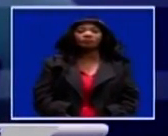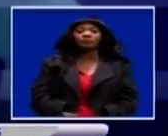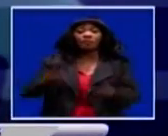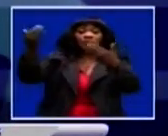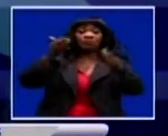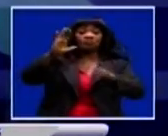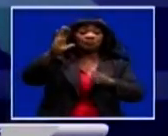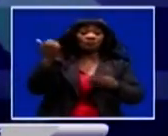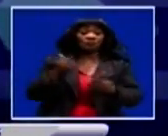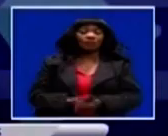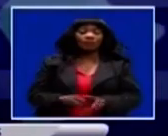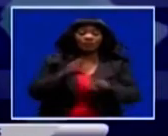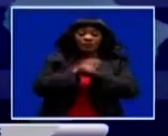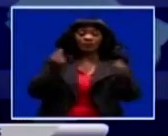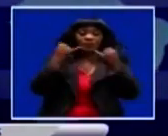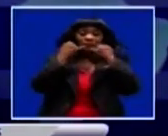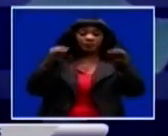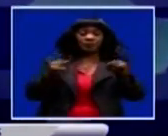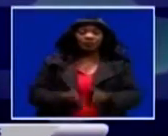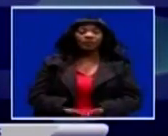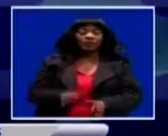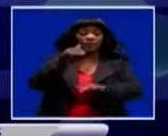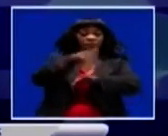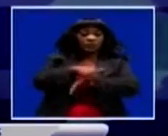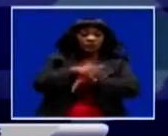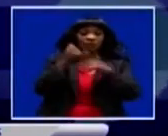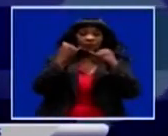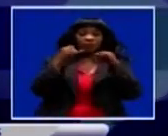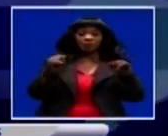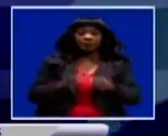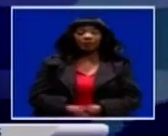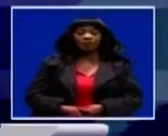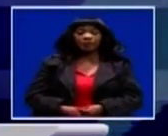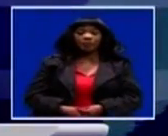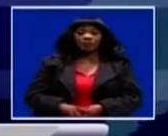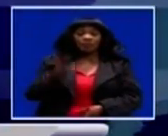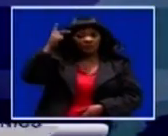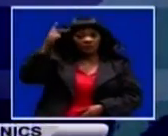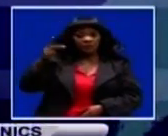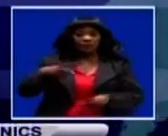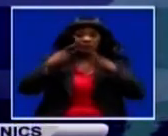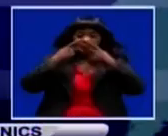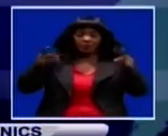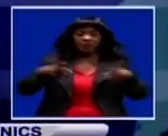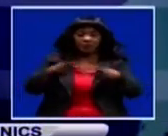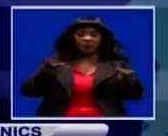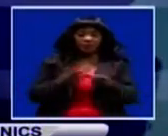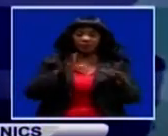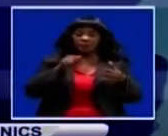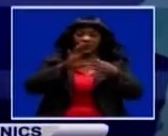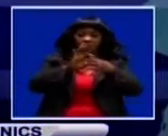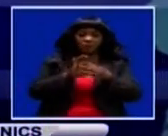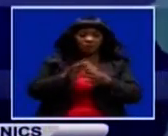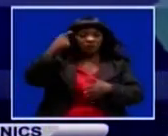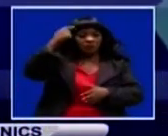Welcome back. We now have the safety segment, and on the segment tonight, most public places in Kitwe are not yet compliant